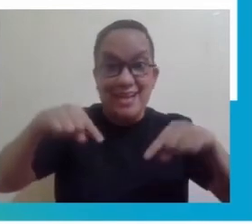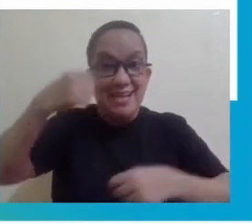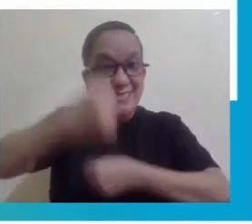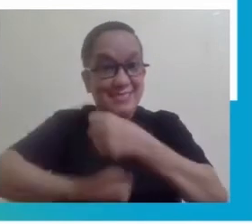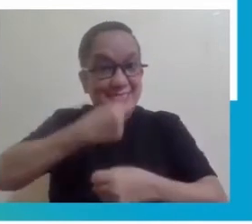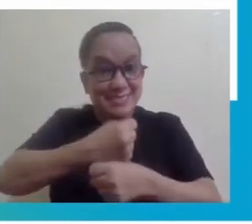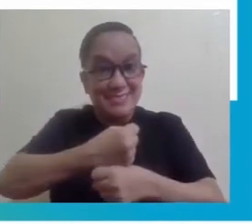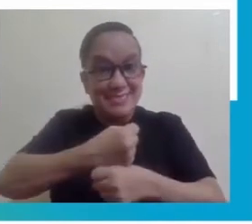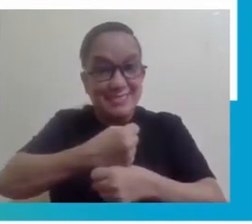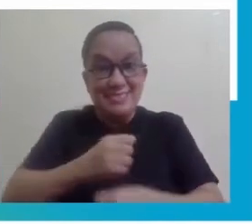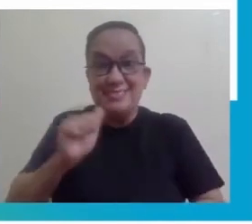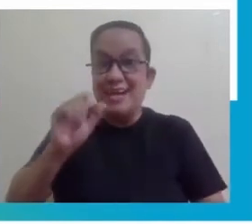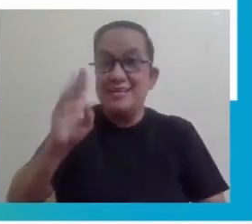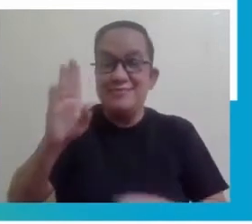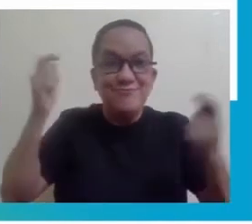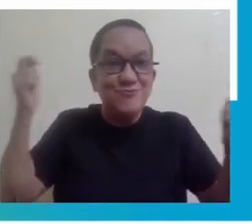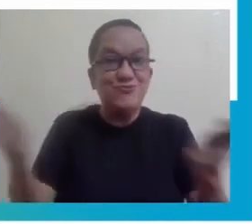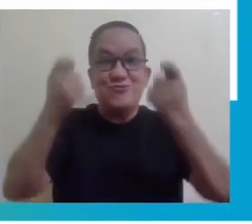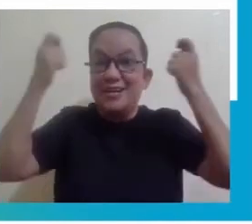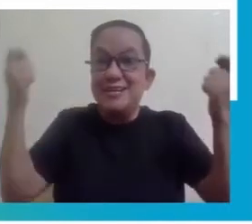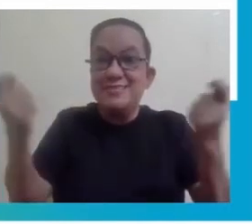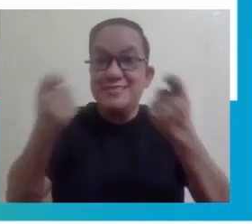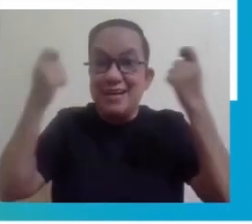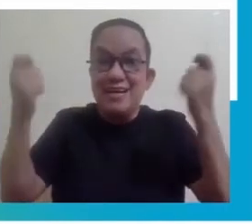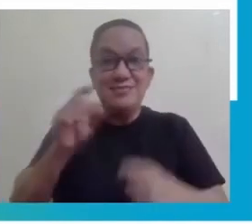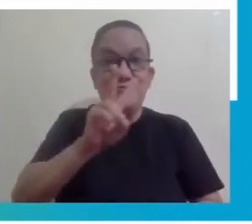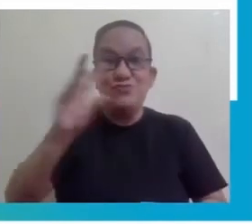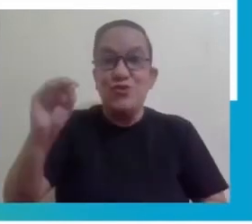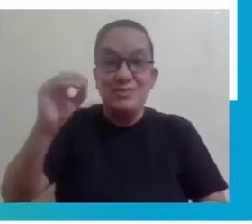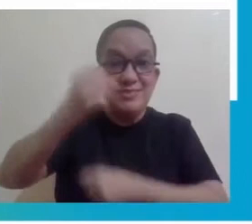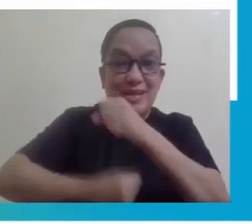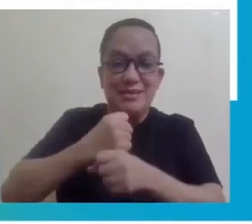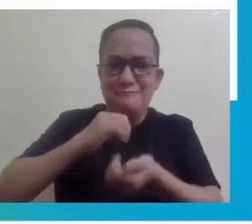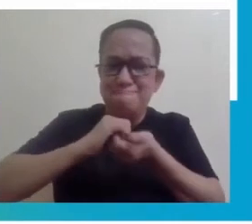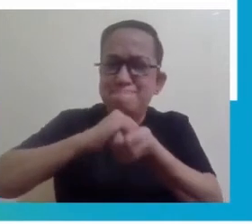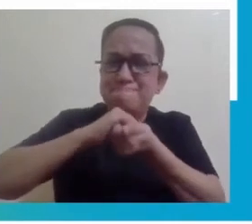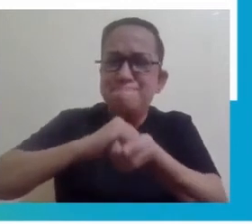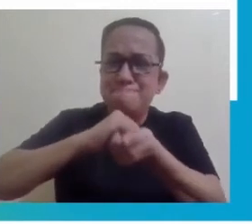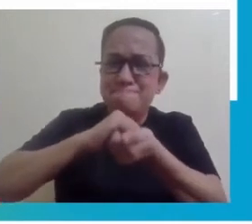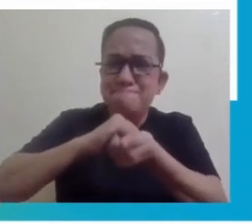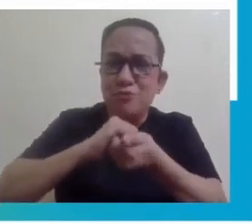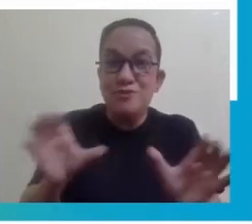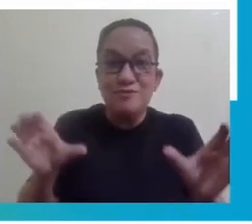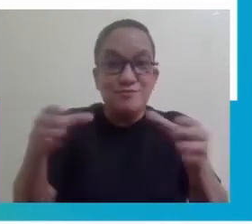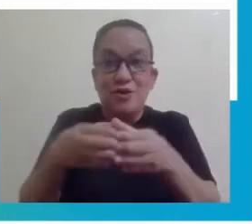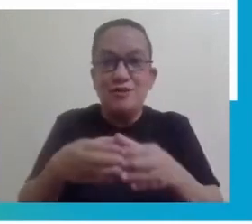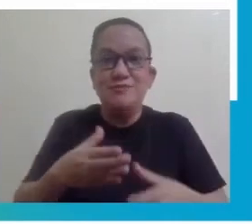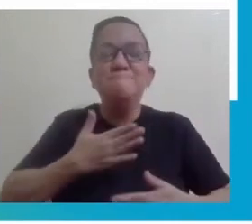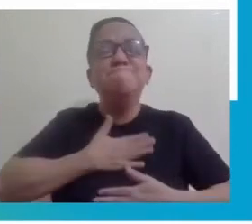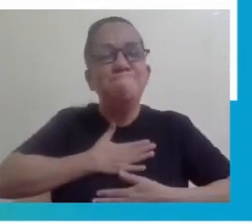of partnership with them. So it's my great pleasure to introduce, as a trusted